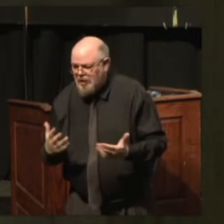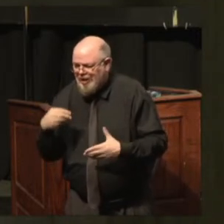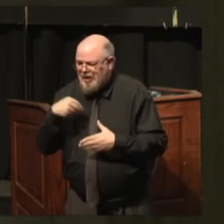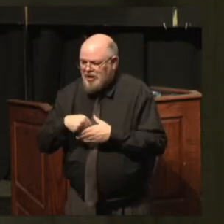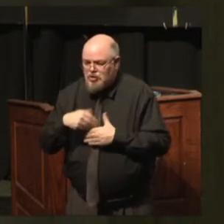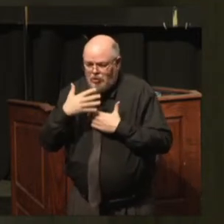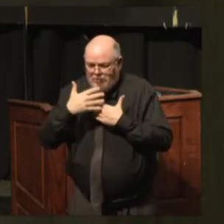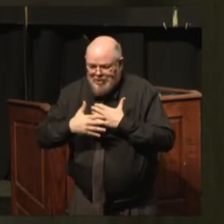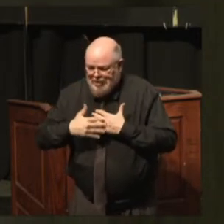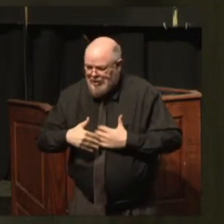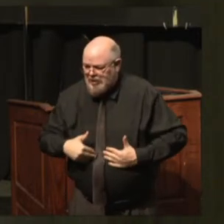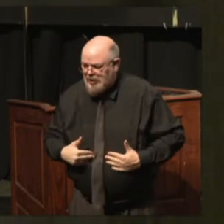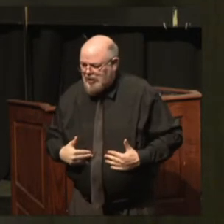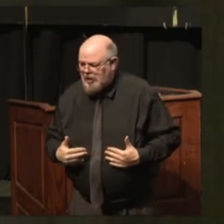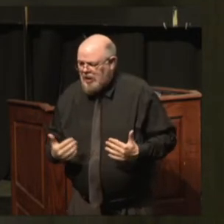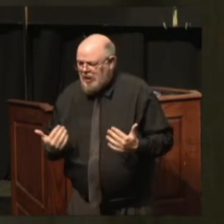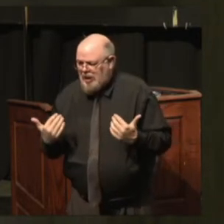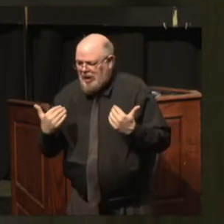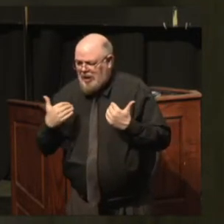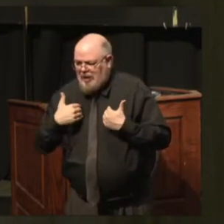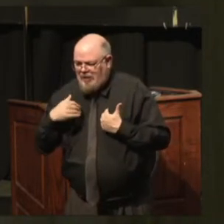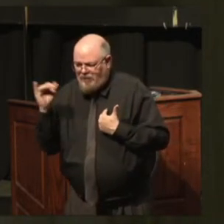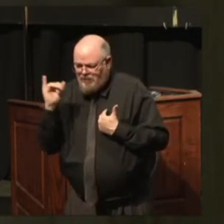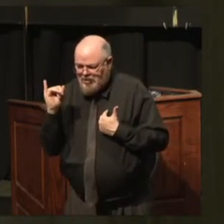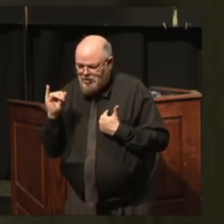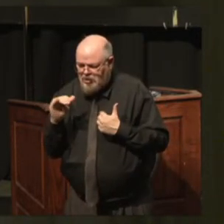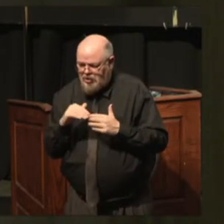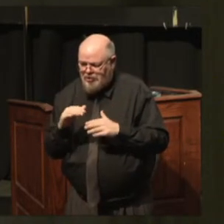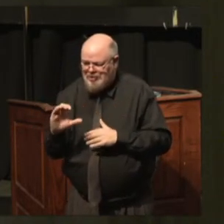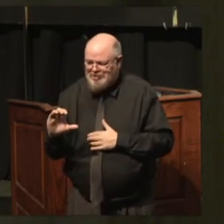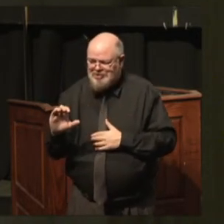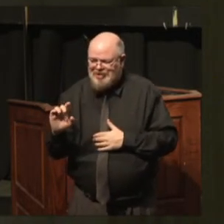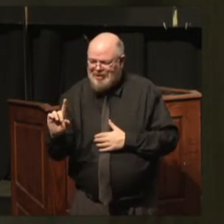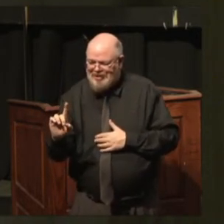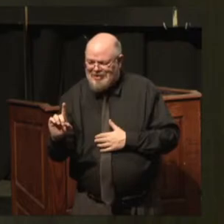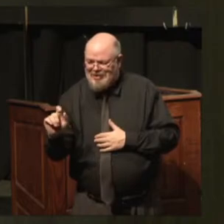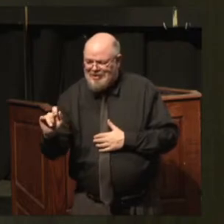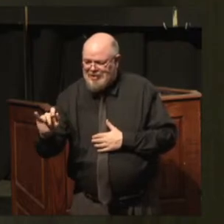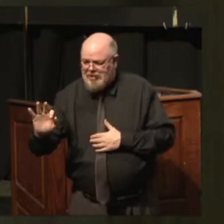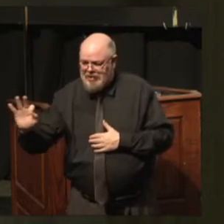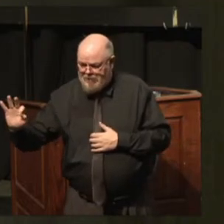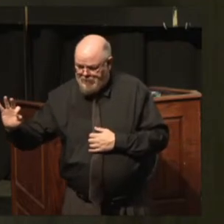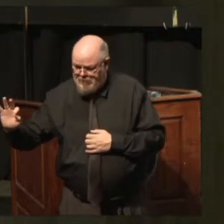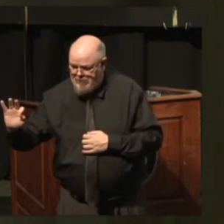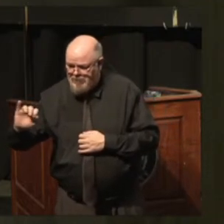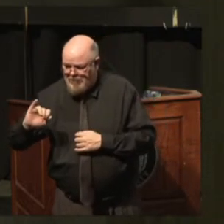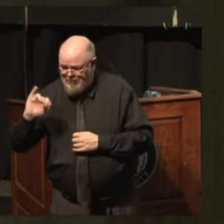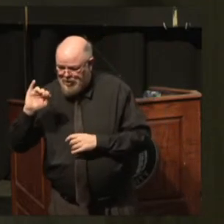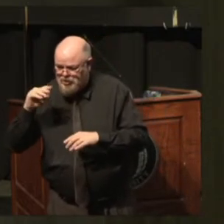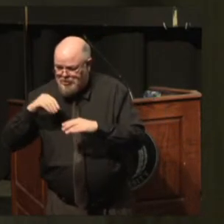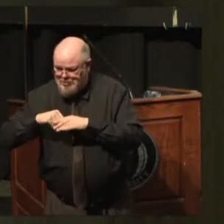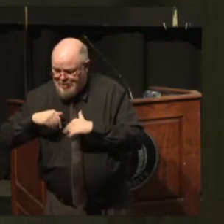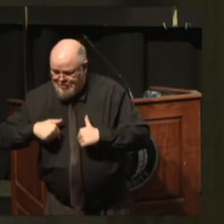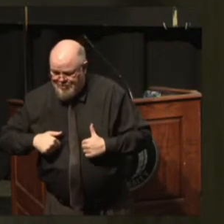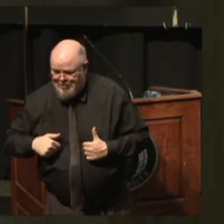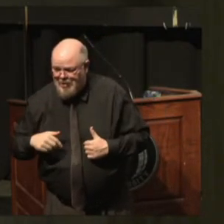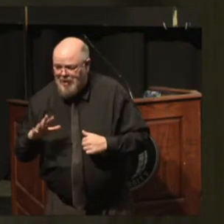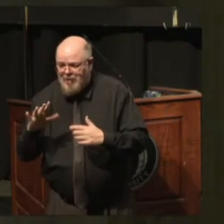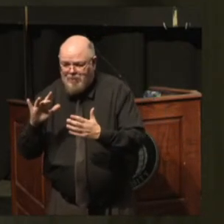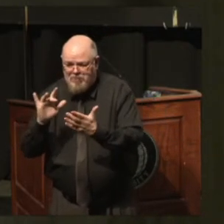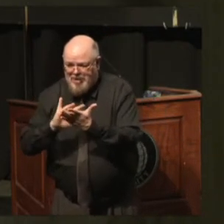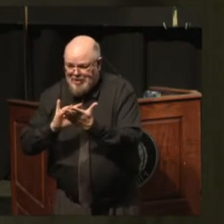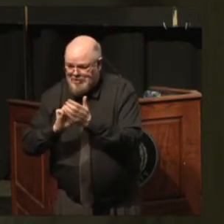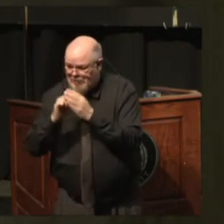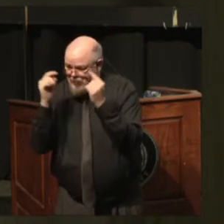I had an infection called C. diff that you get when you have ulcerative colitis, right? I was getting medicine for headaches